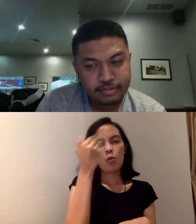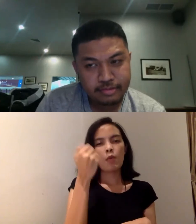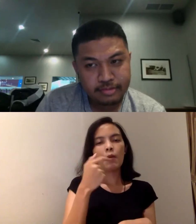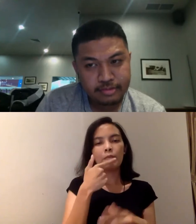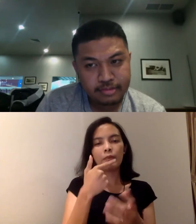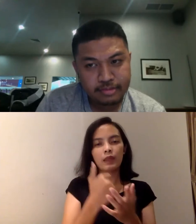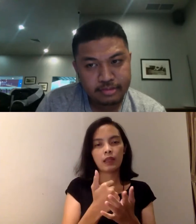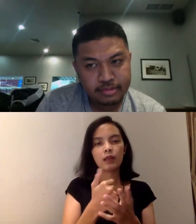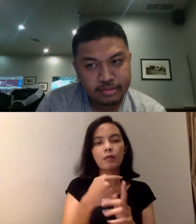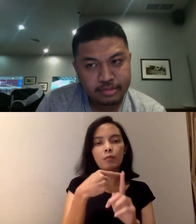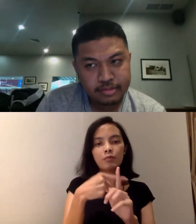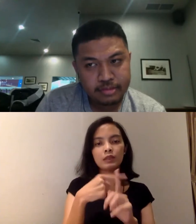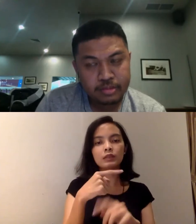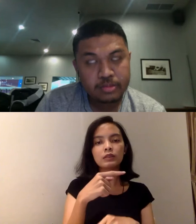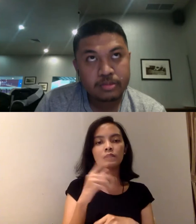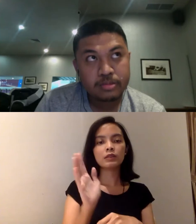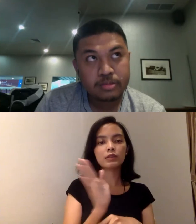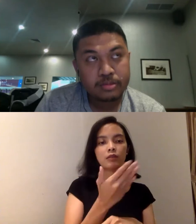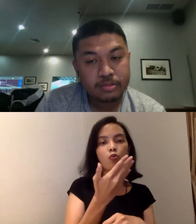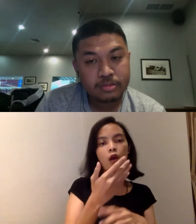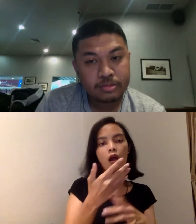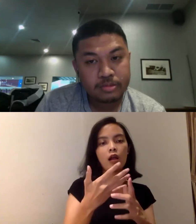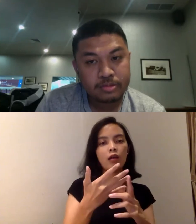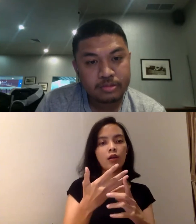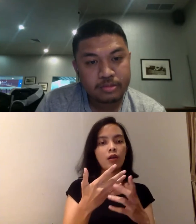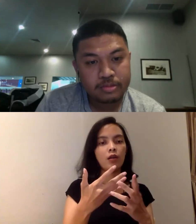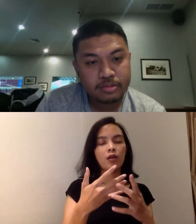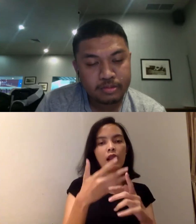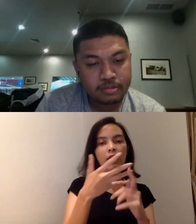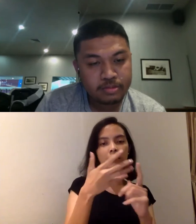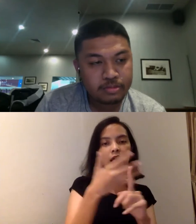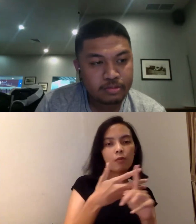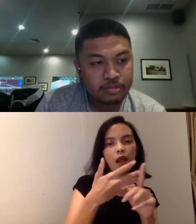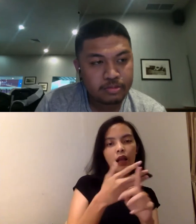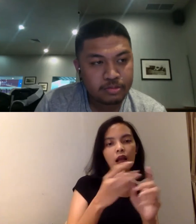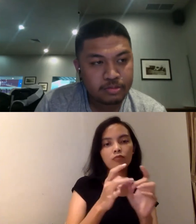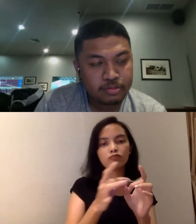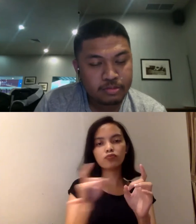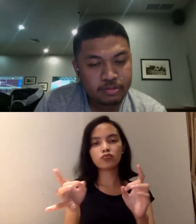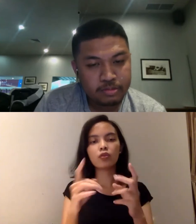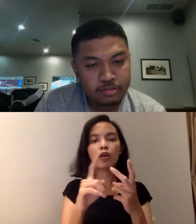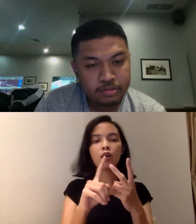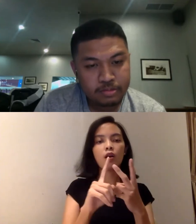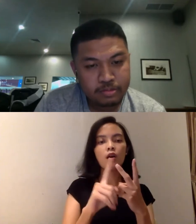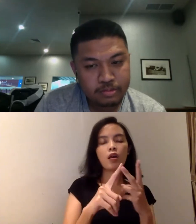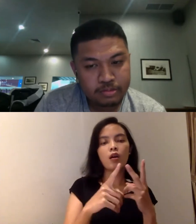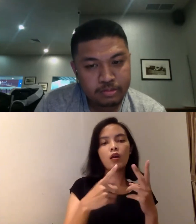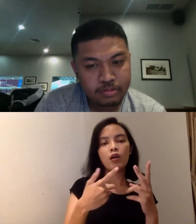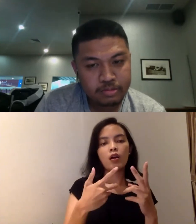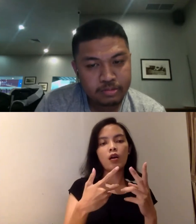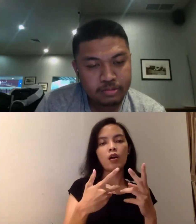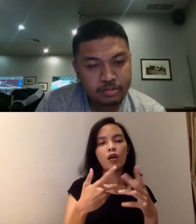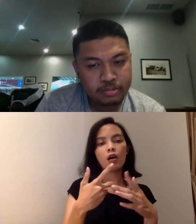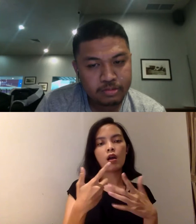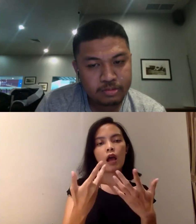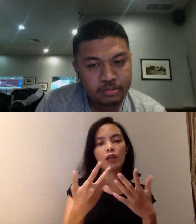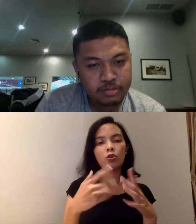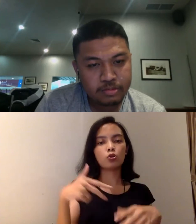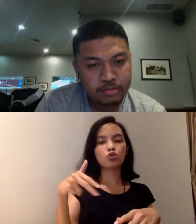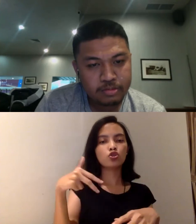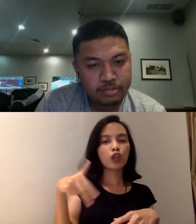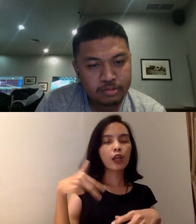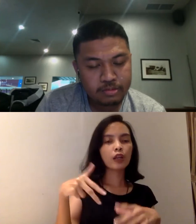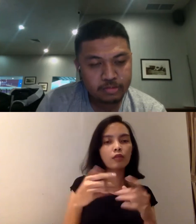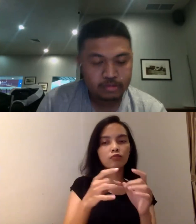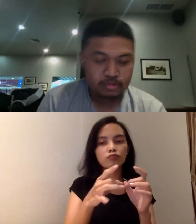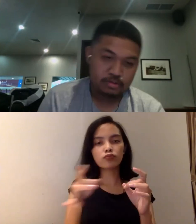also everyone, regardless of your background, regardless of your orientation, gender, should